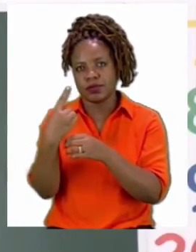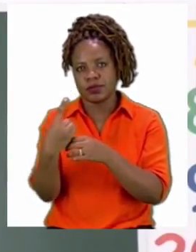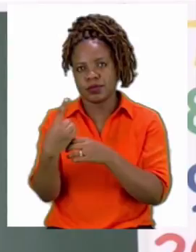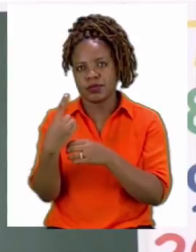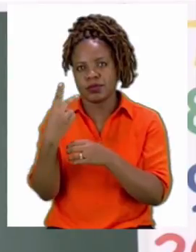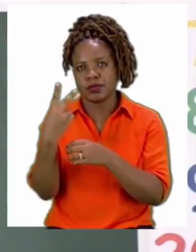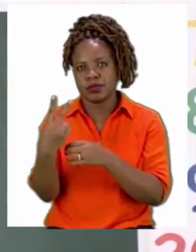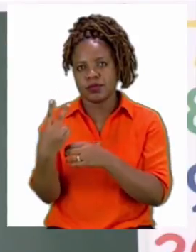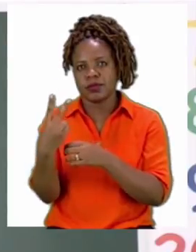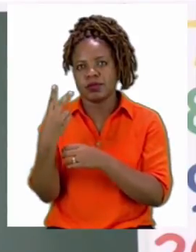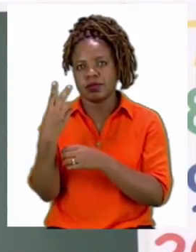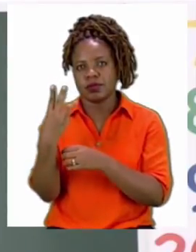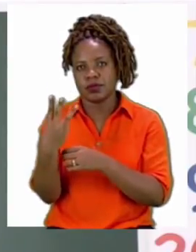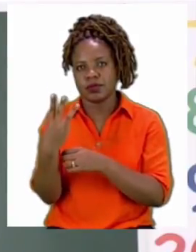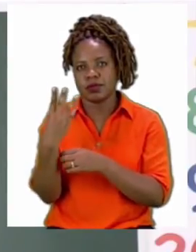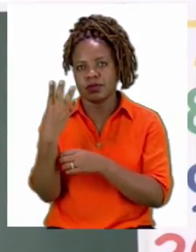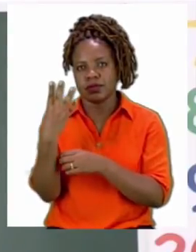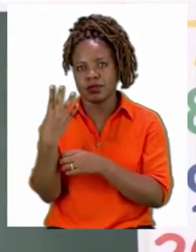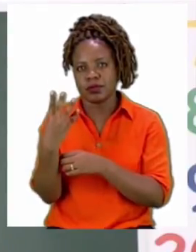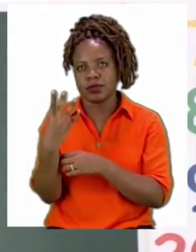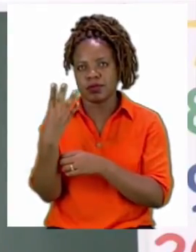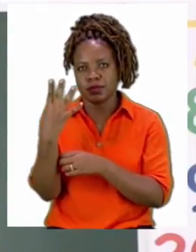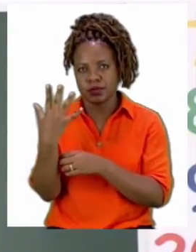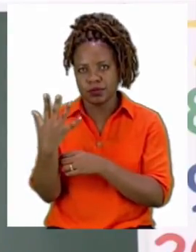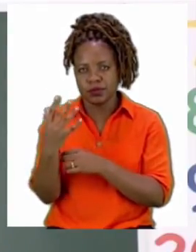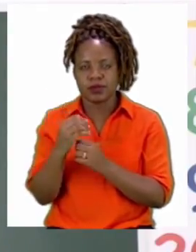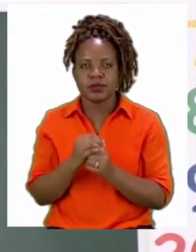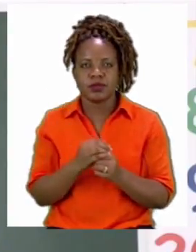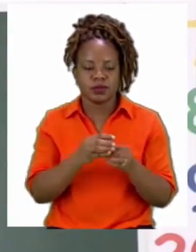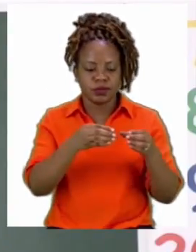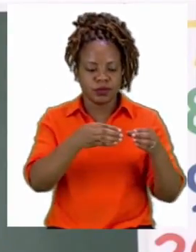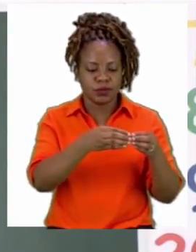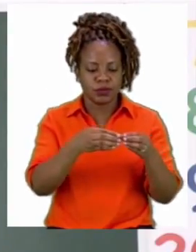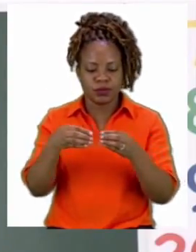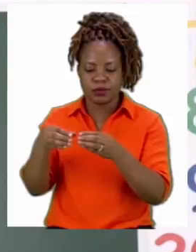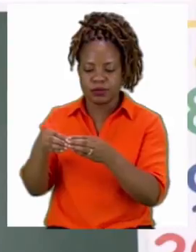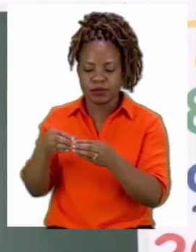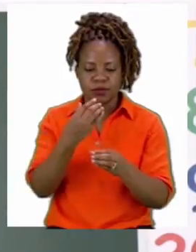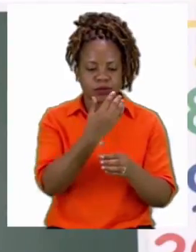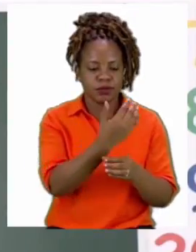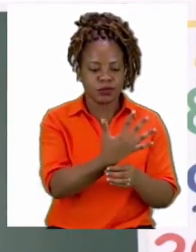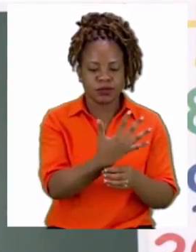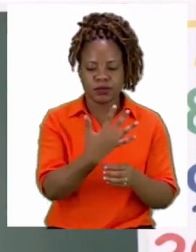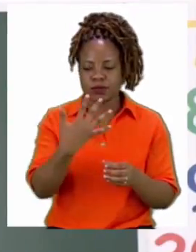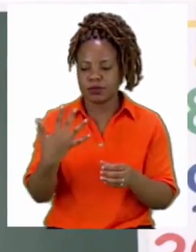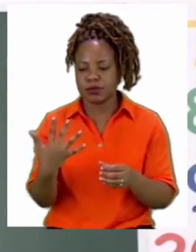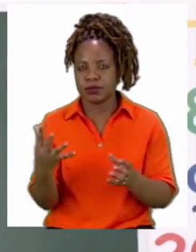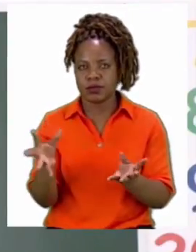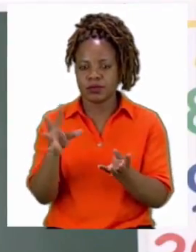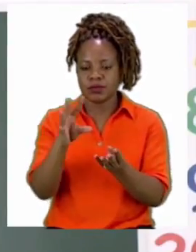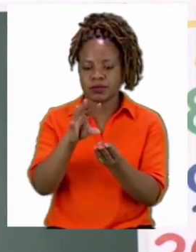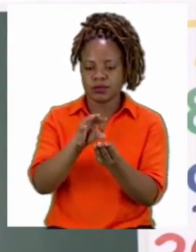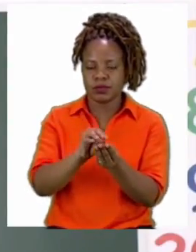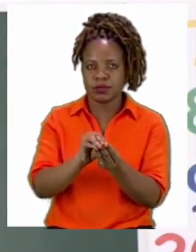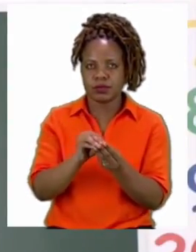1, 2, 3, 4, 5. And after putting 5 in each